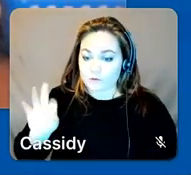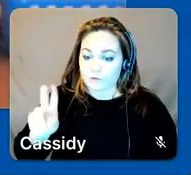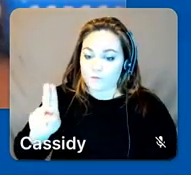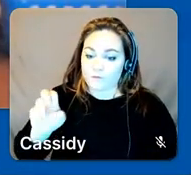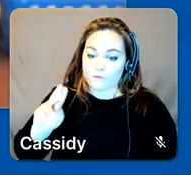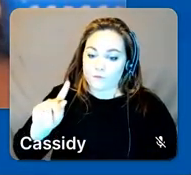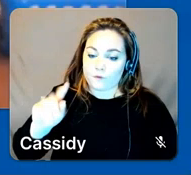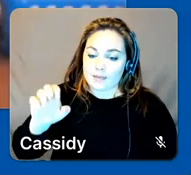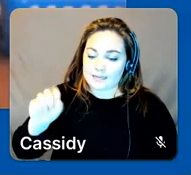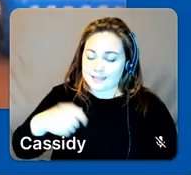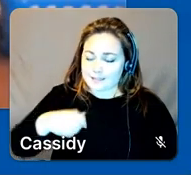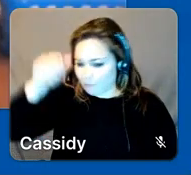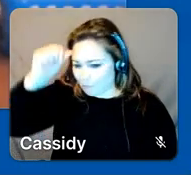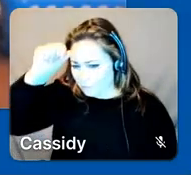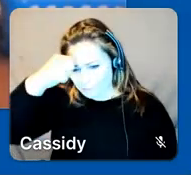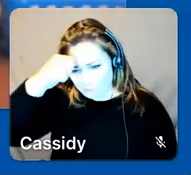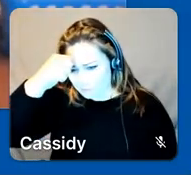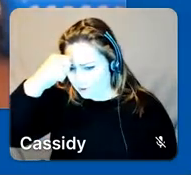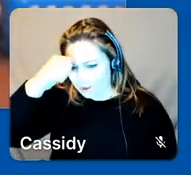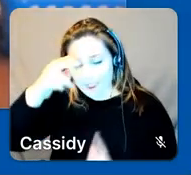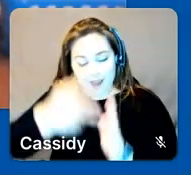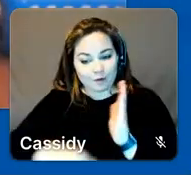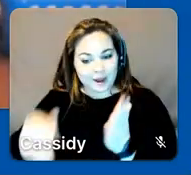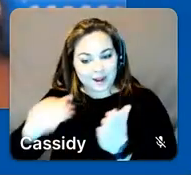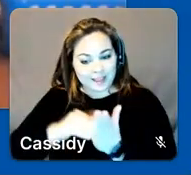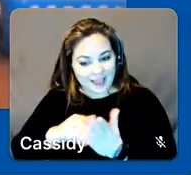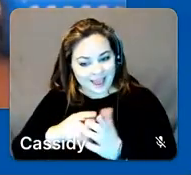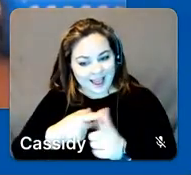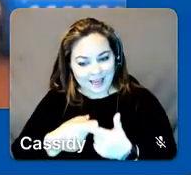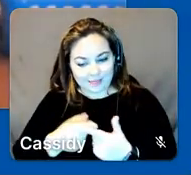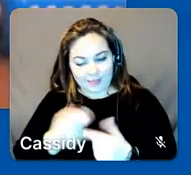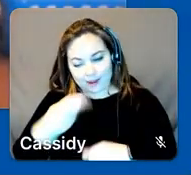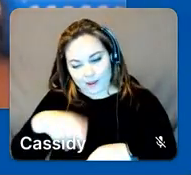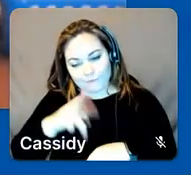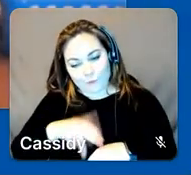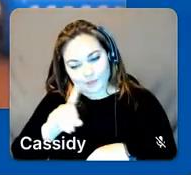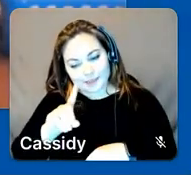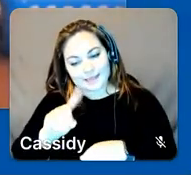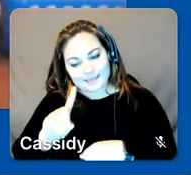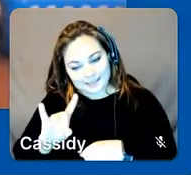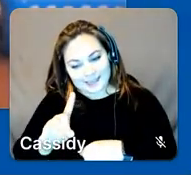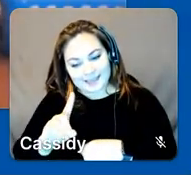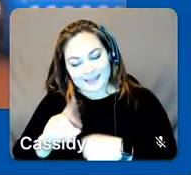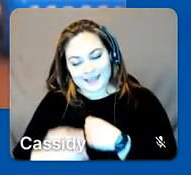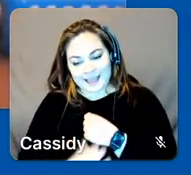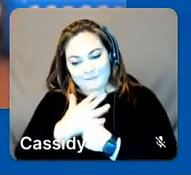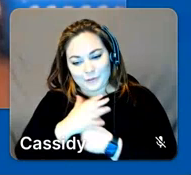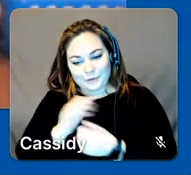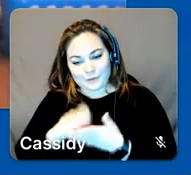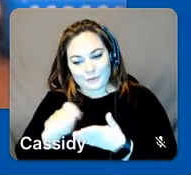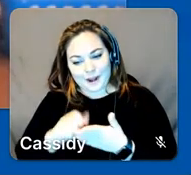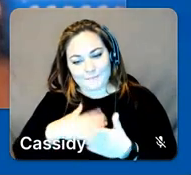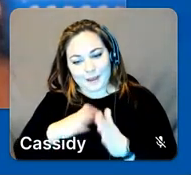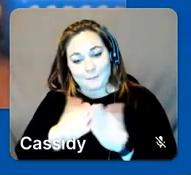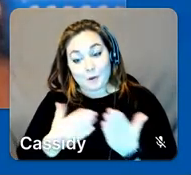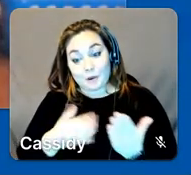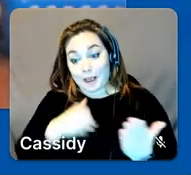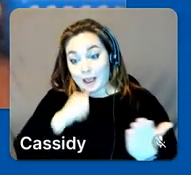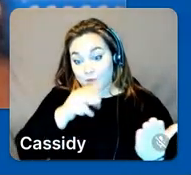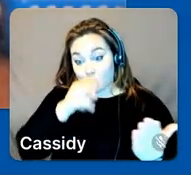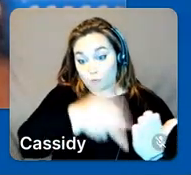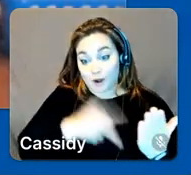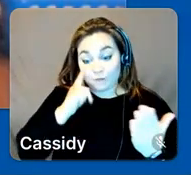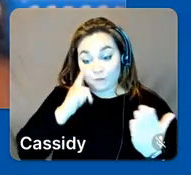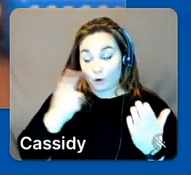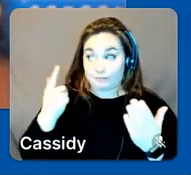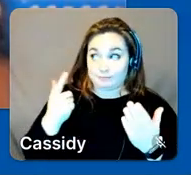I reread it. And darn if it didn't influence the writing of this book. I hadn't looked at that book in, I won't say how many years, but it's, you